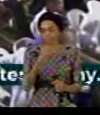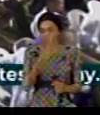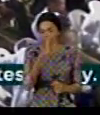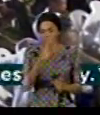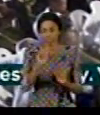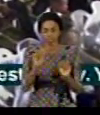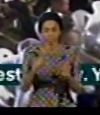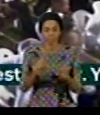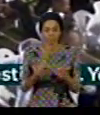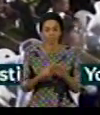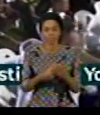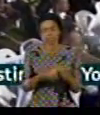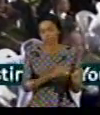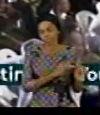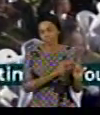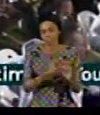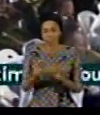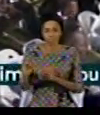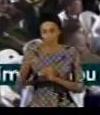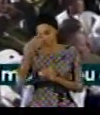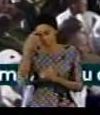lumbar spondylosis he had